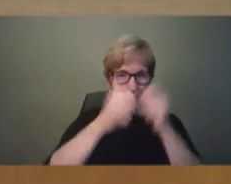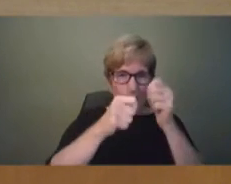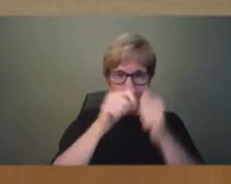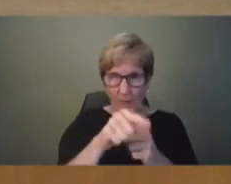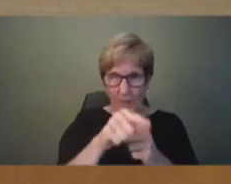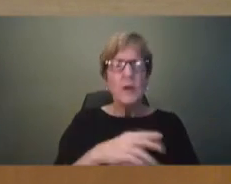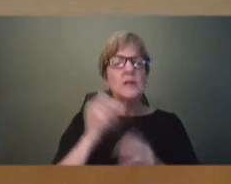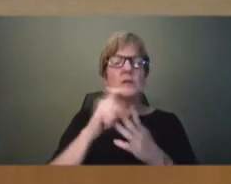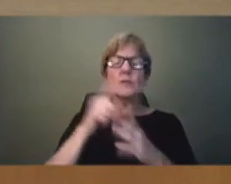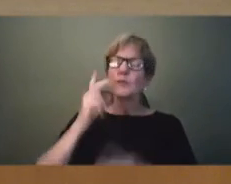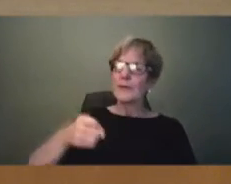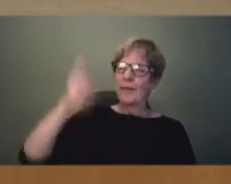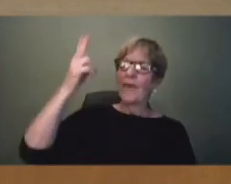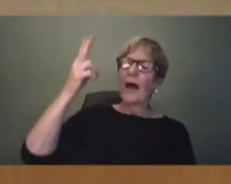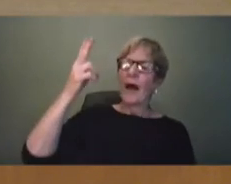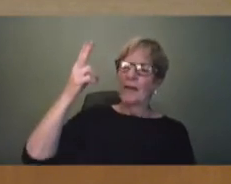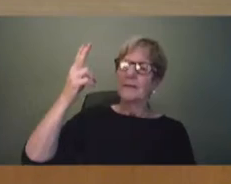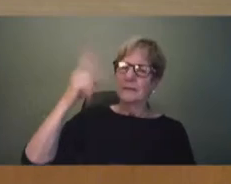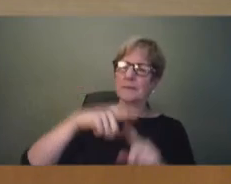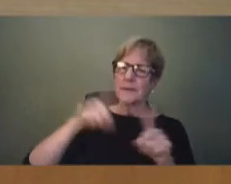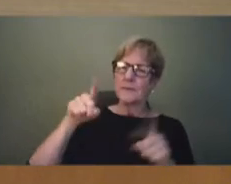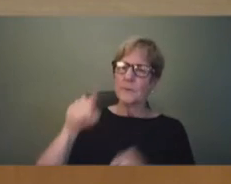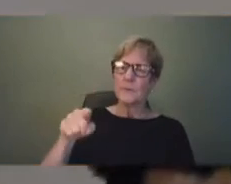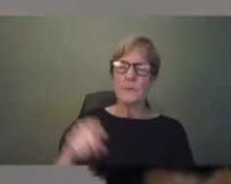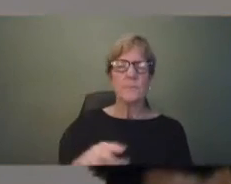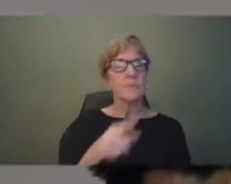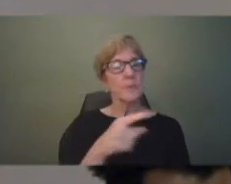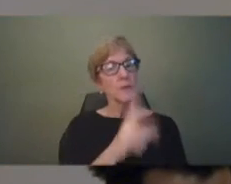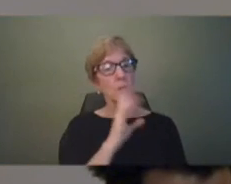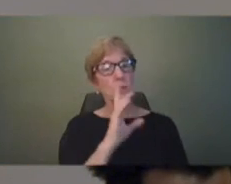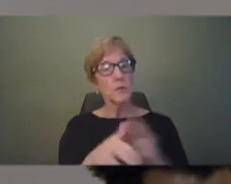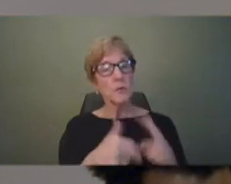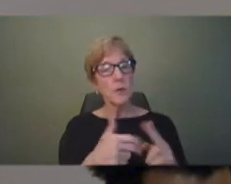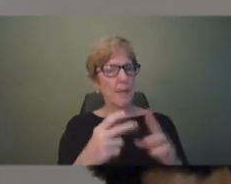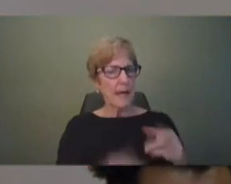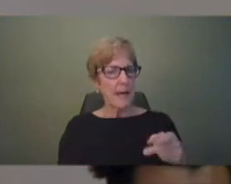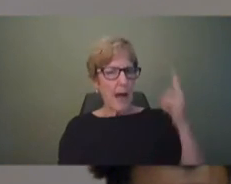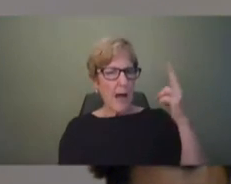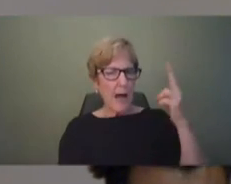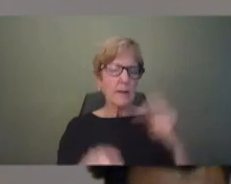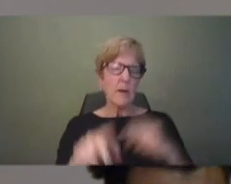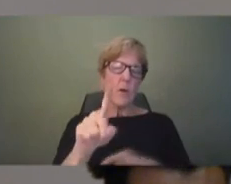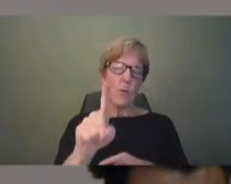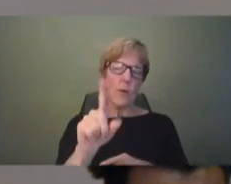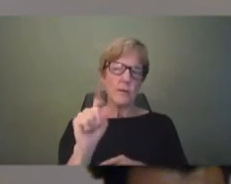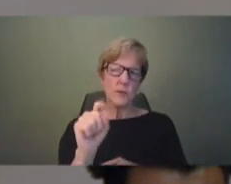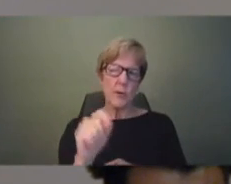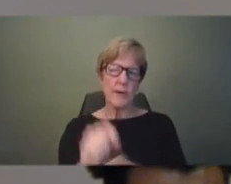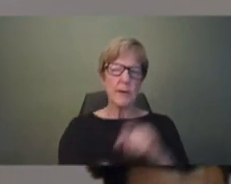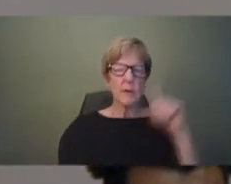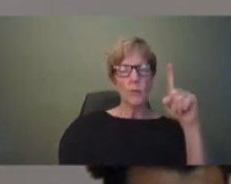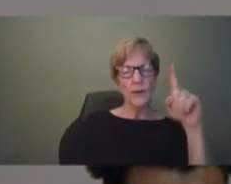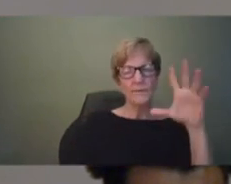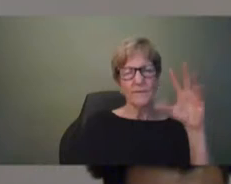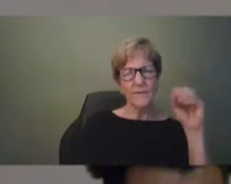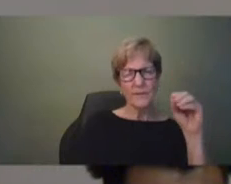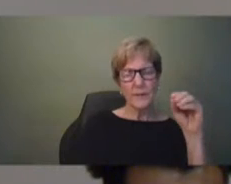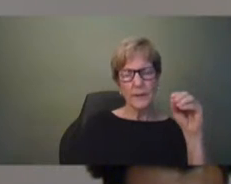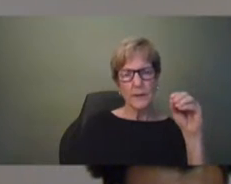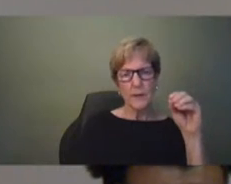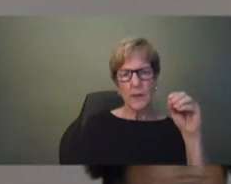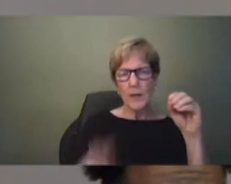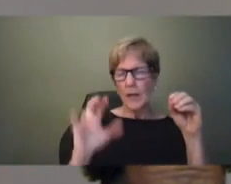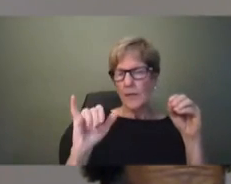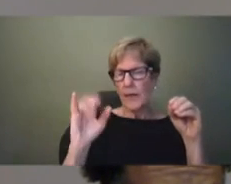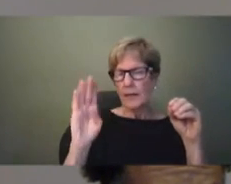height difference so but when you talk about Heights like 120 and 150 those are with bonuses